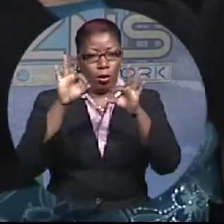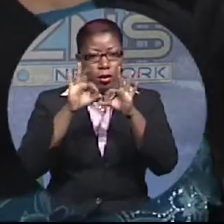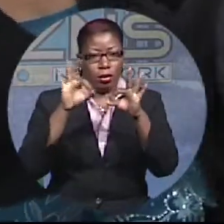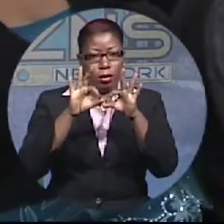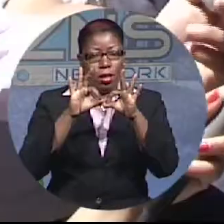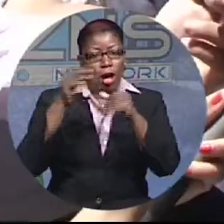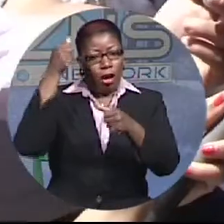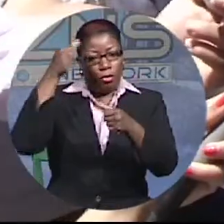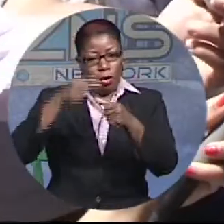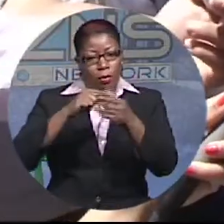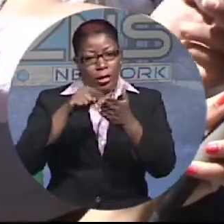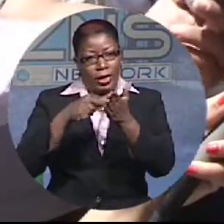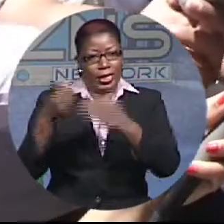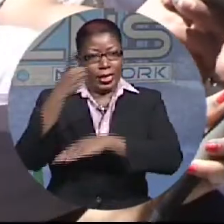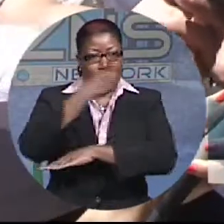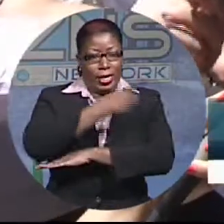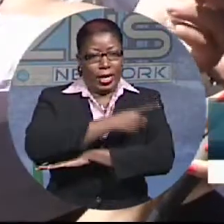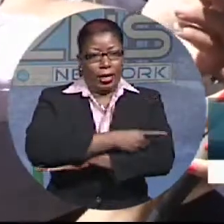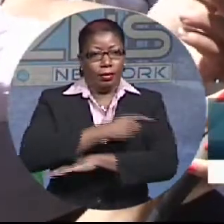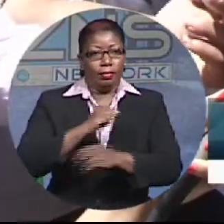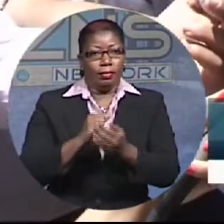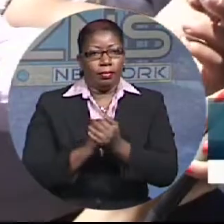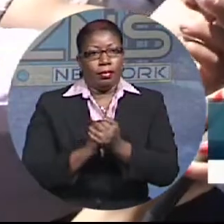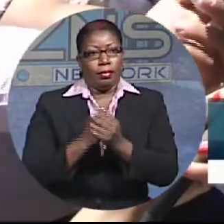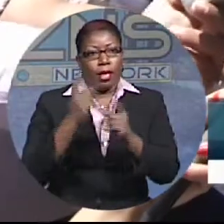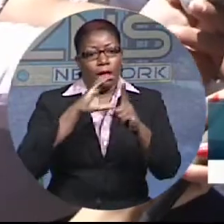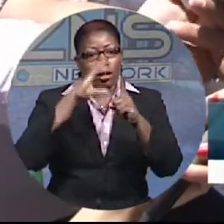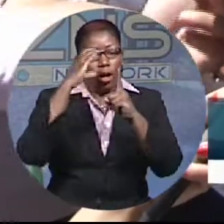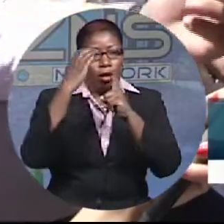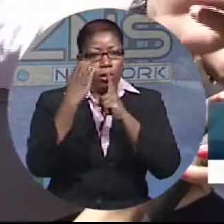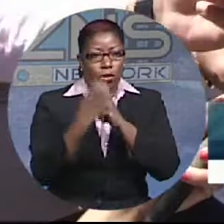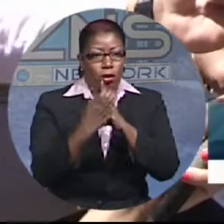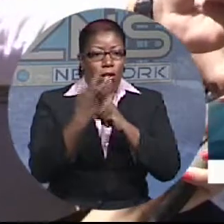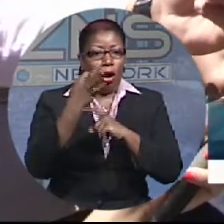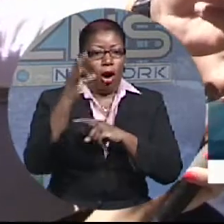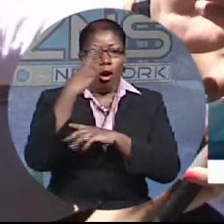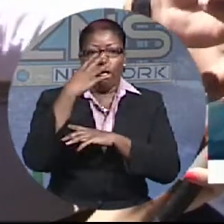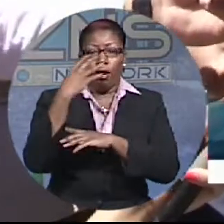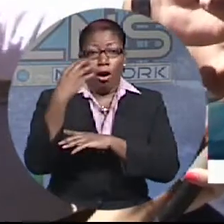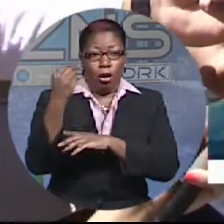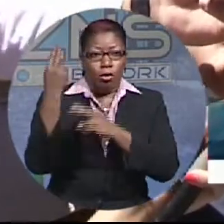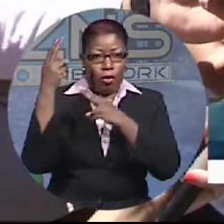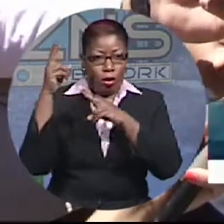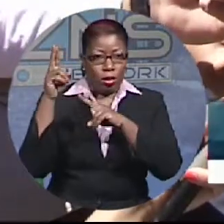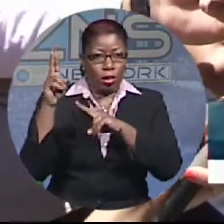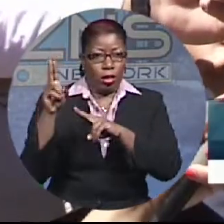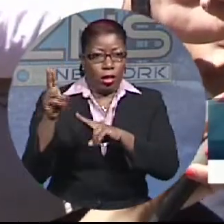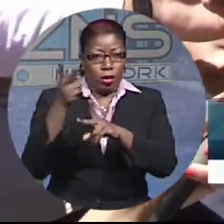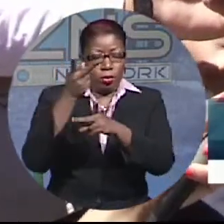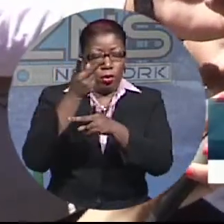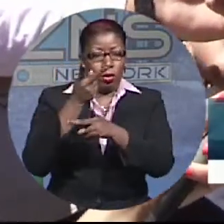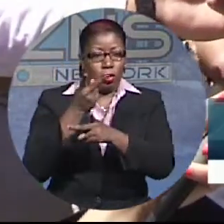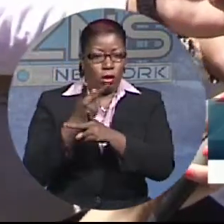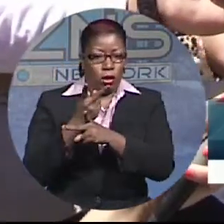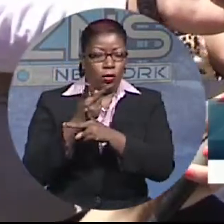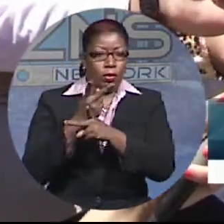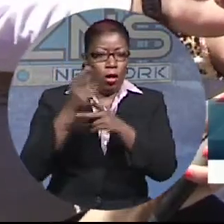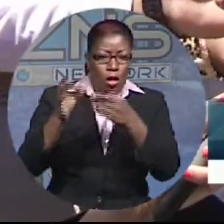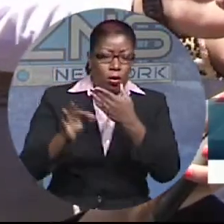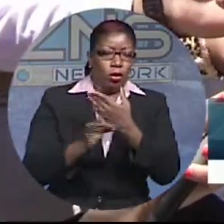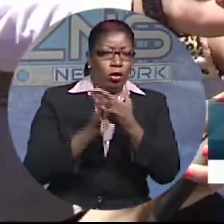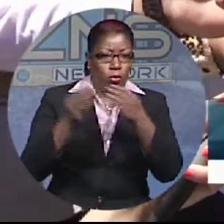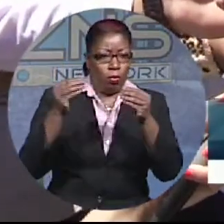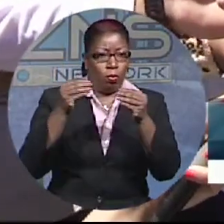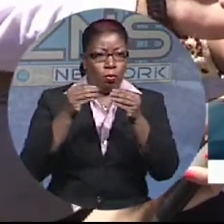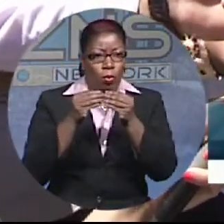this day. The culture of Fox Hill seems to have been preserved more than any other settlement